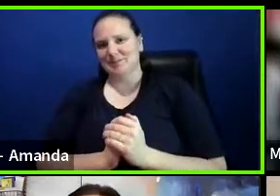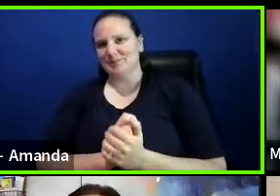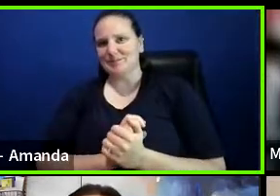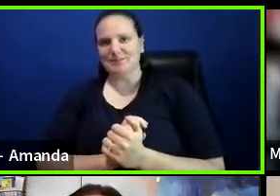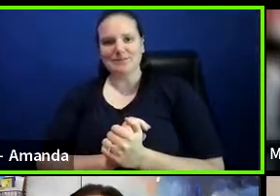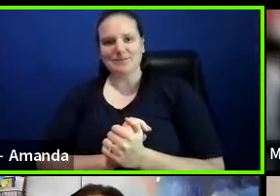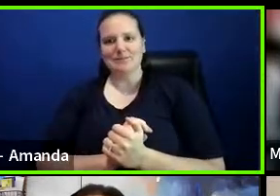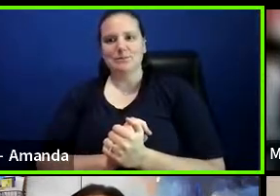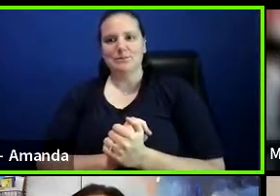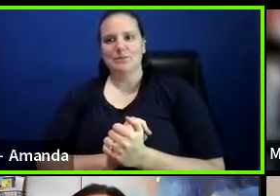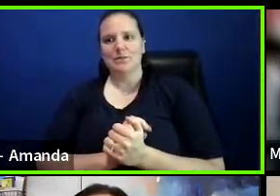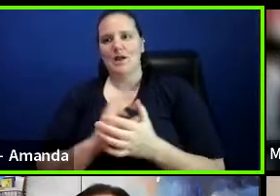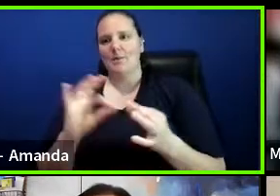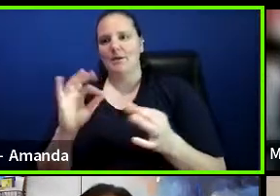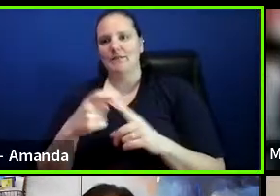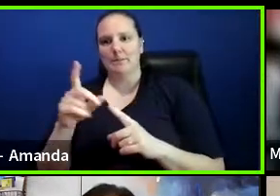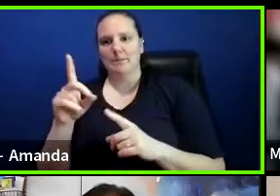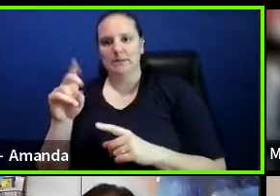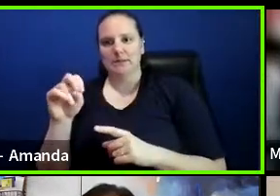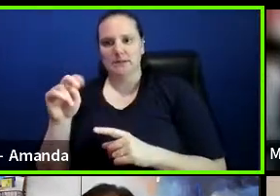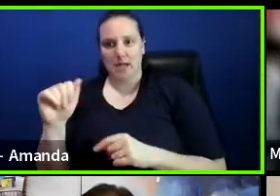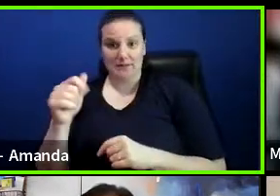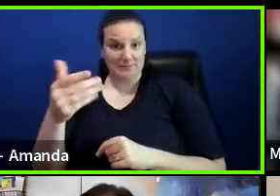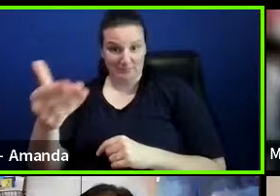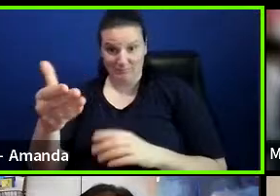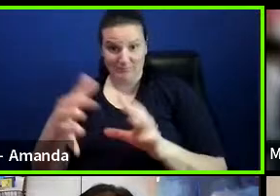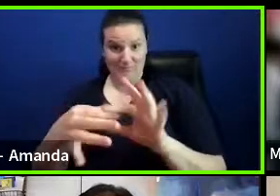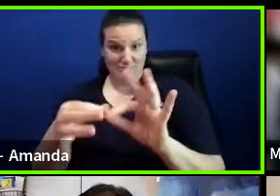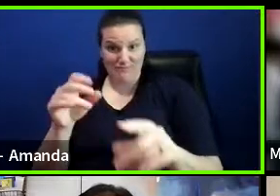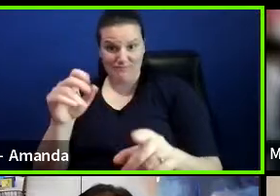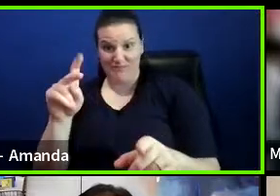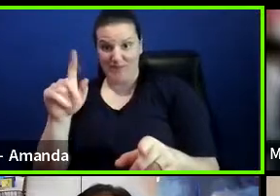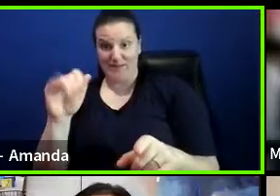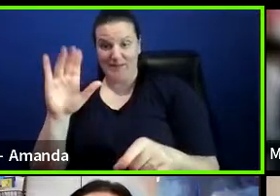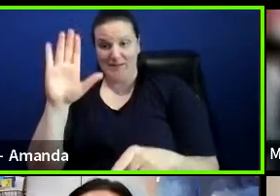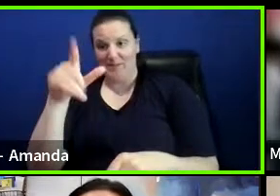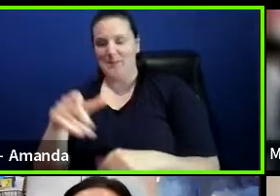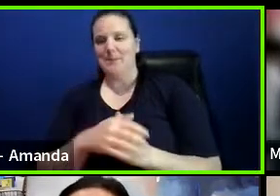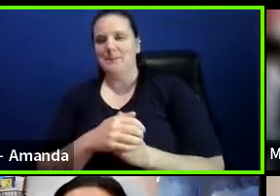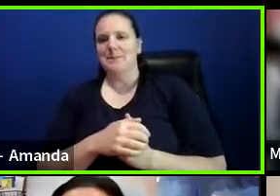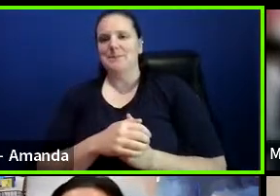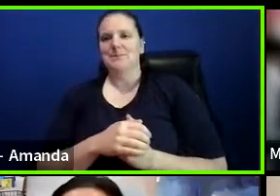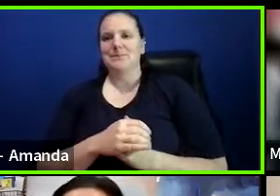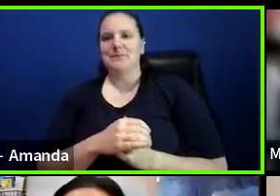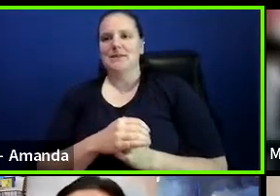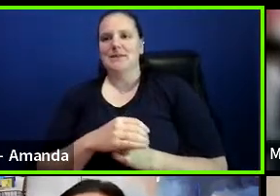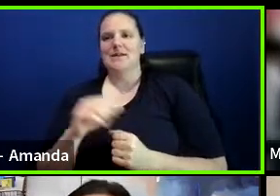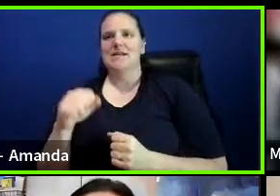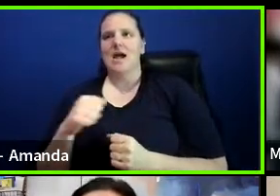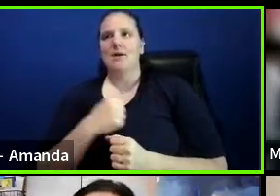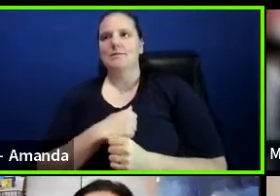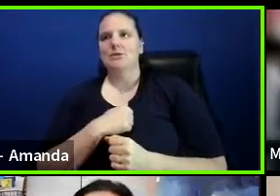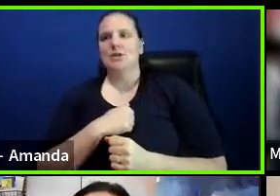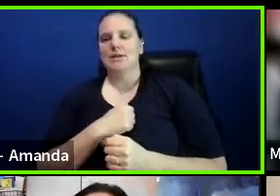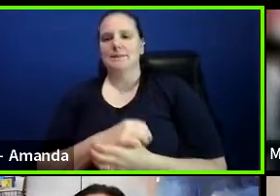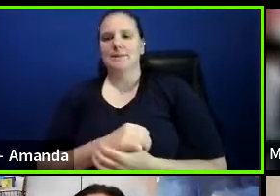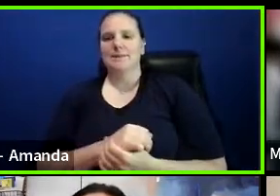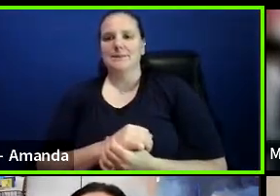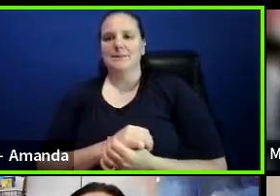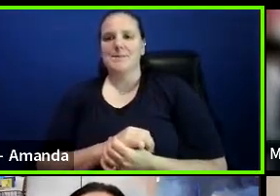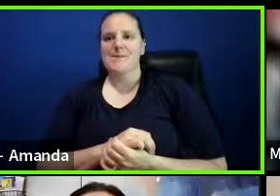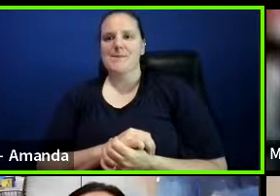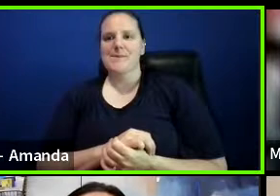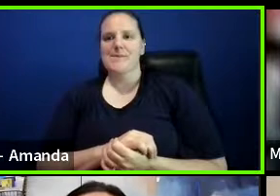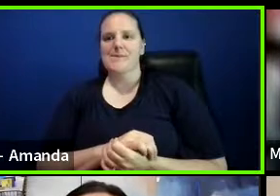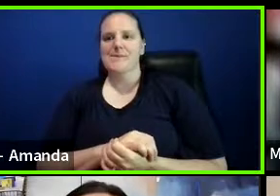You've got a comment from Dina. I was just going to say, Dina, is your hand up? It is. Sorry. Okay. Sorry. No.